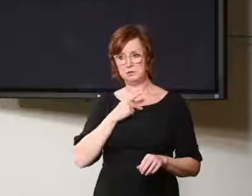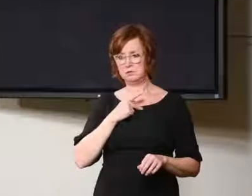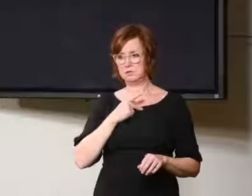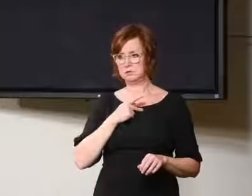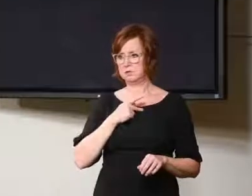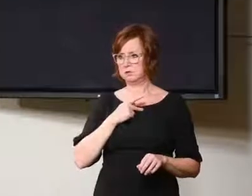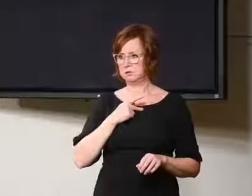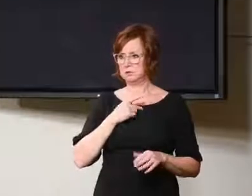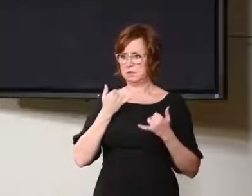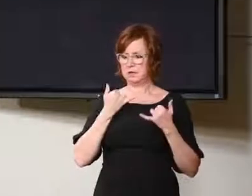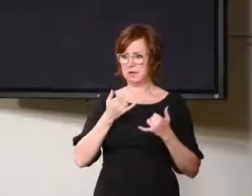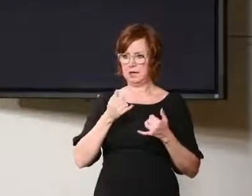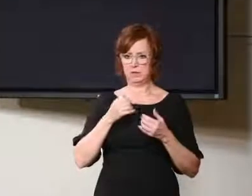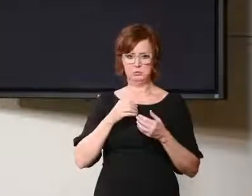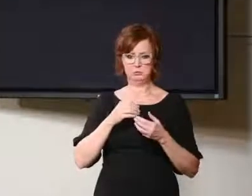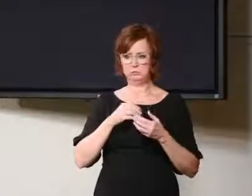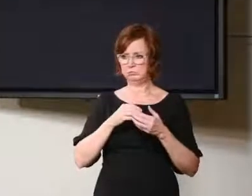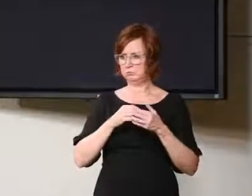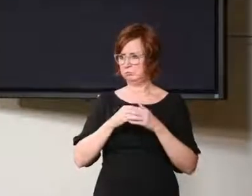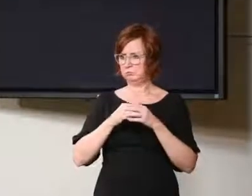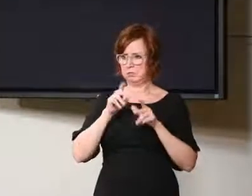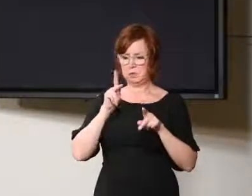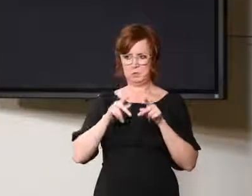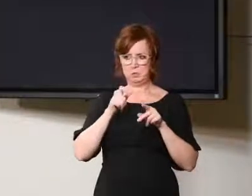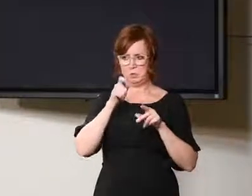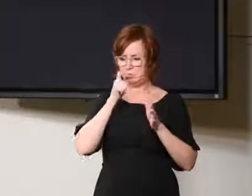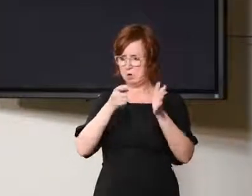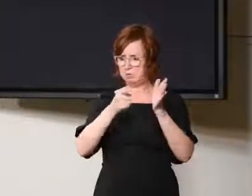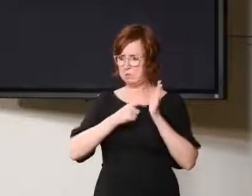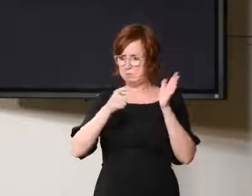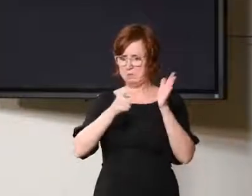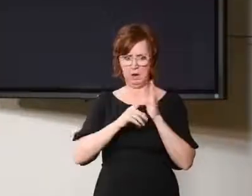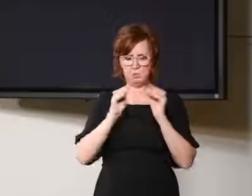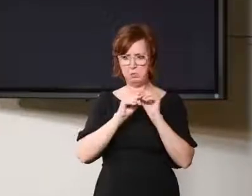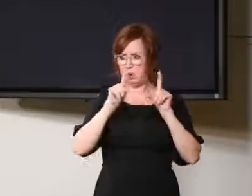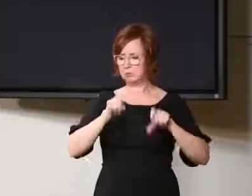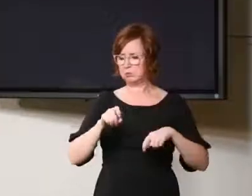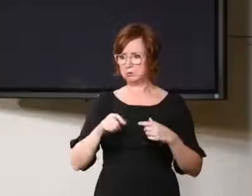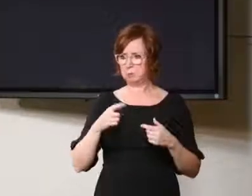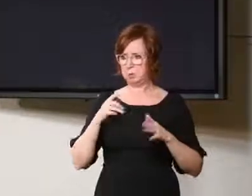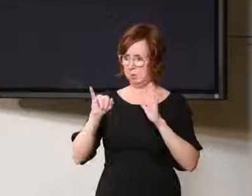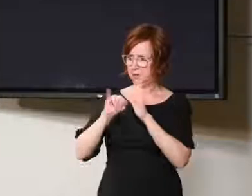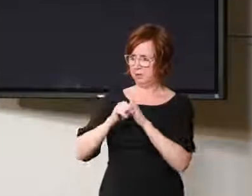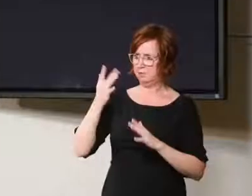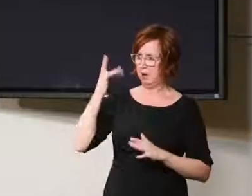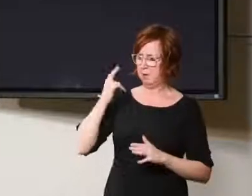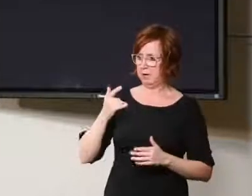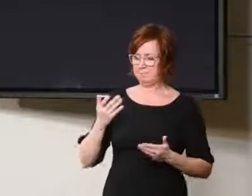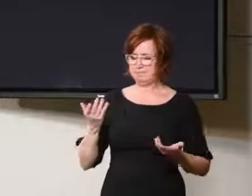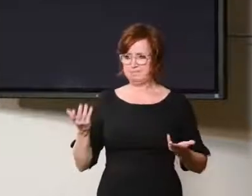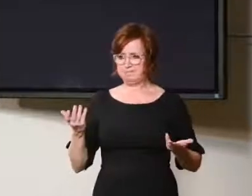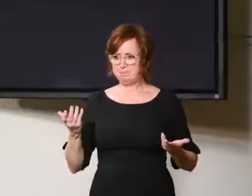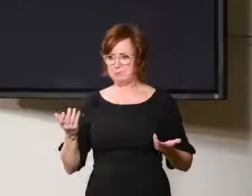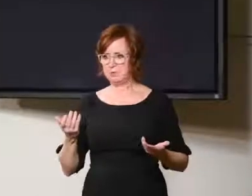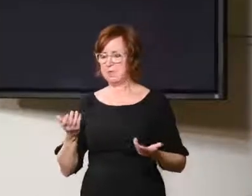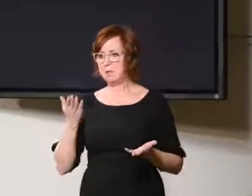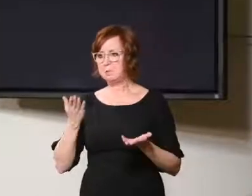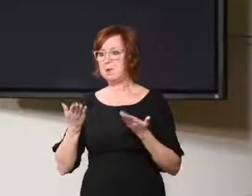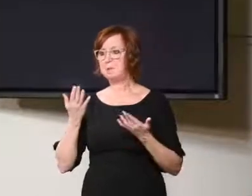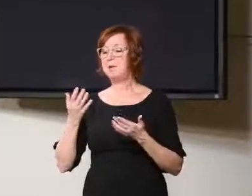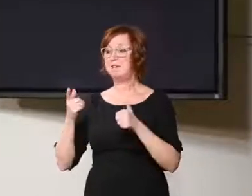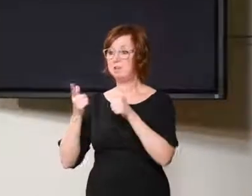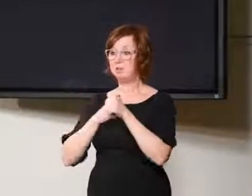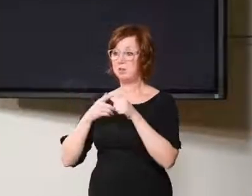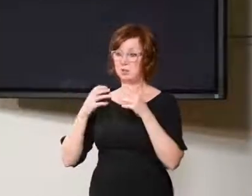demand for testing. We have not been able to ascertain exactly why. One of the causes could be there's less people who had traveled who are coming back, who